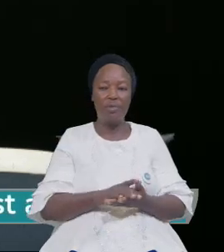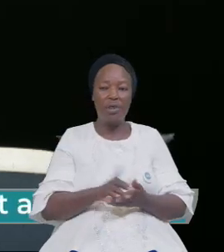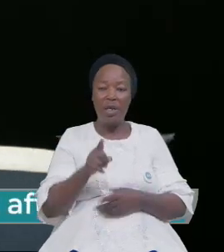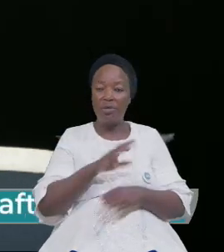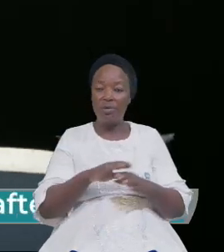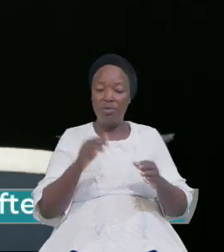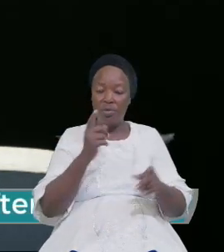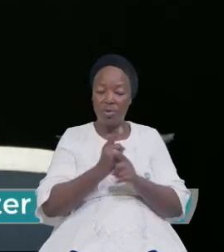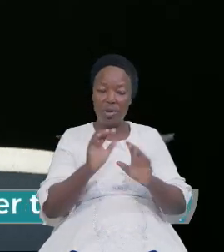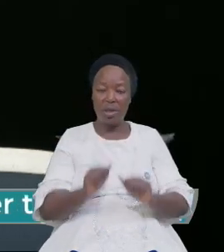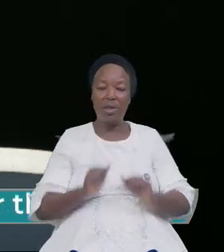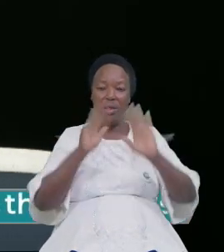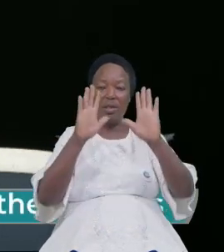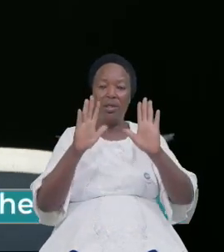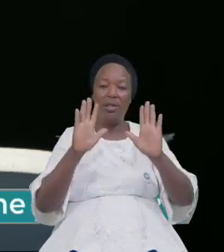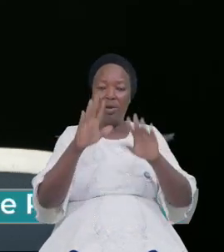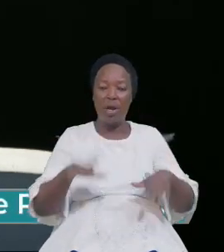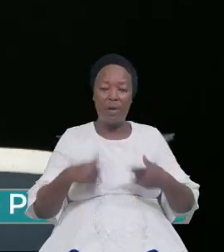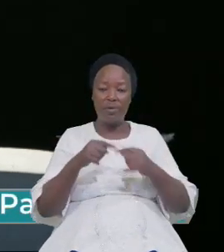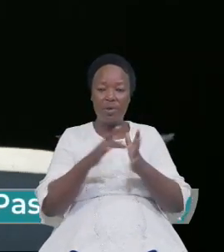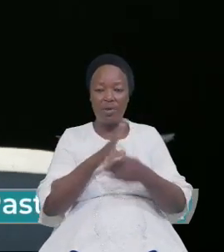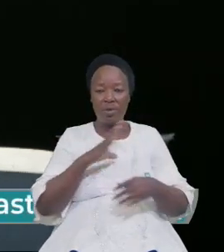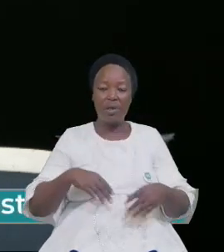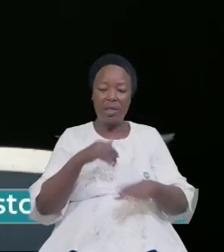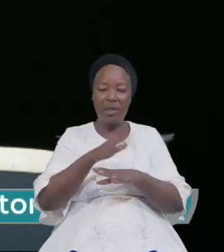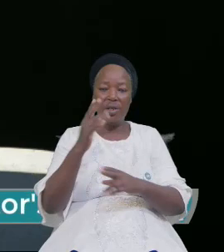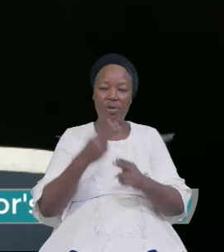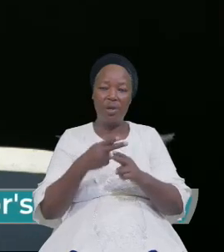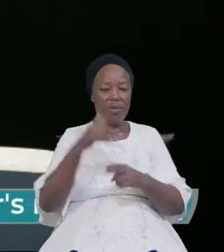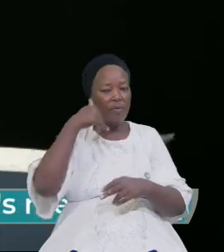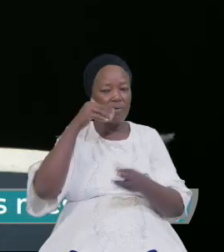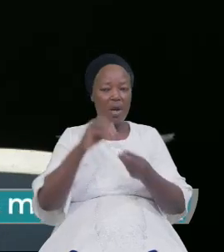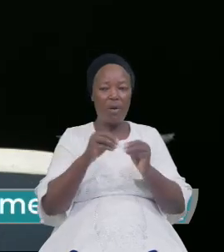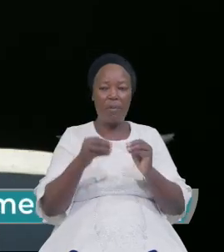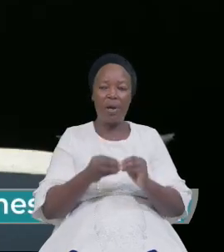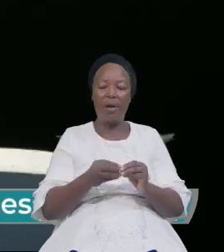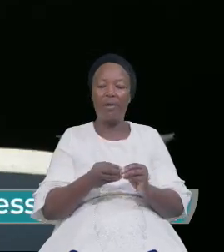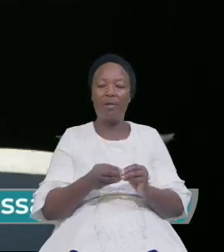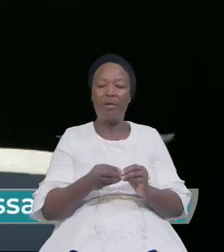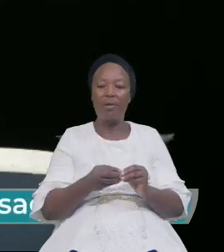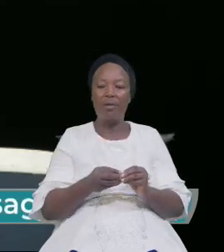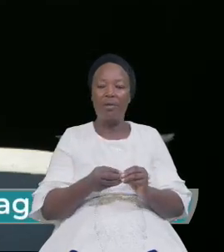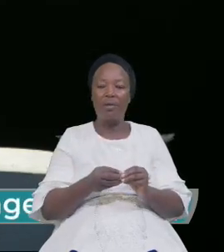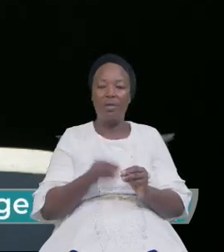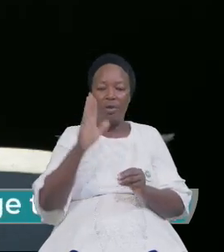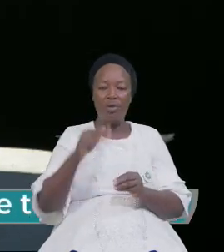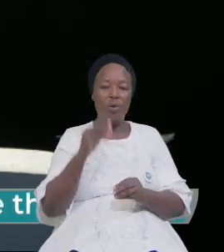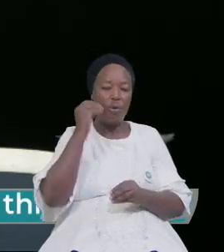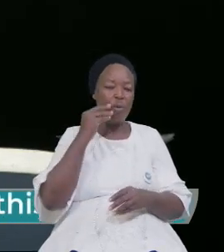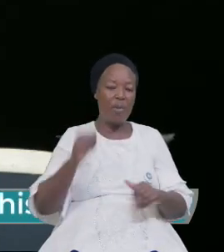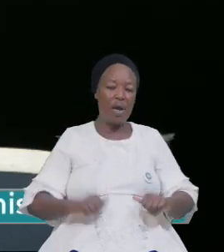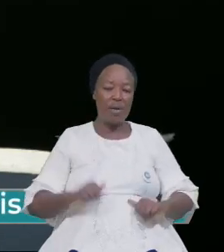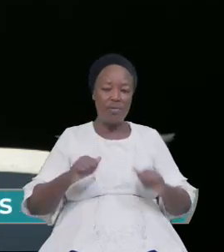to Christ, send your name, your phone number, your location address